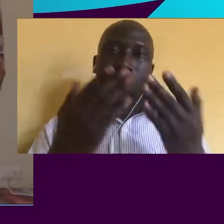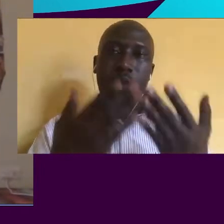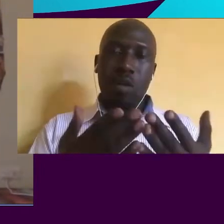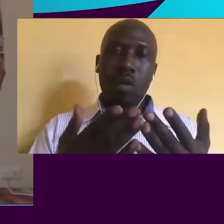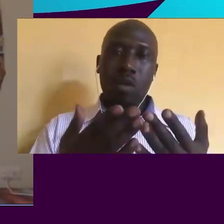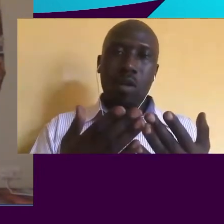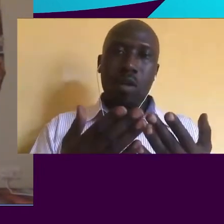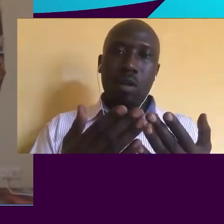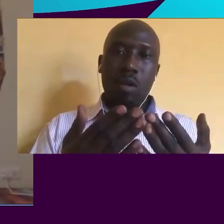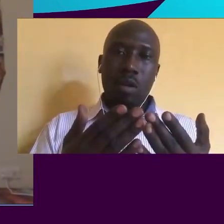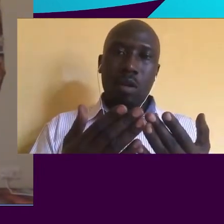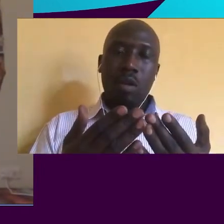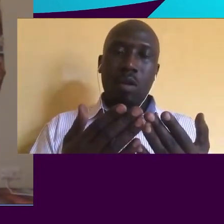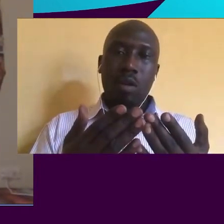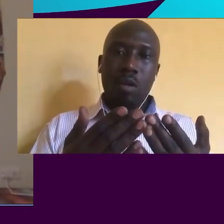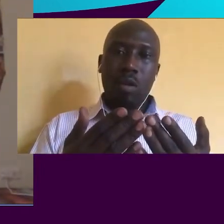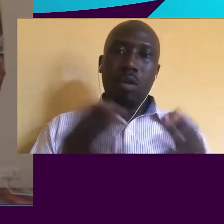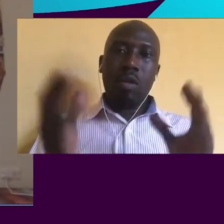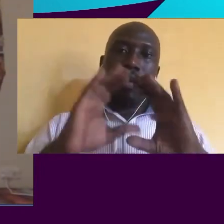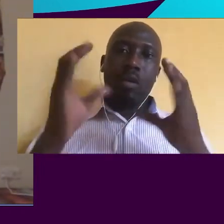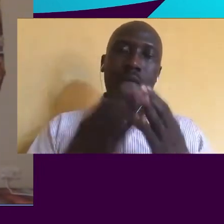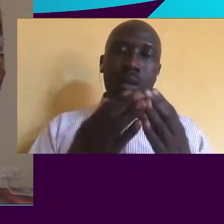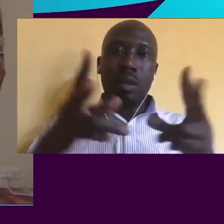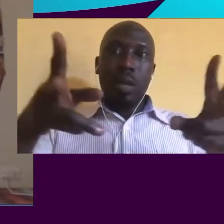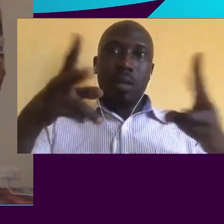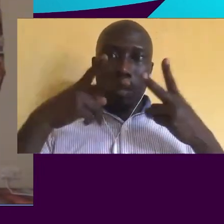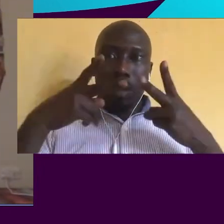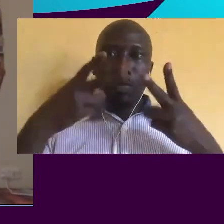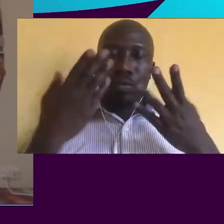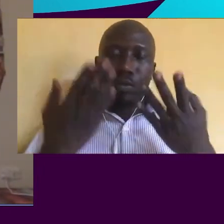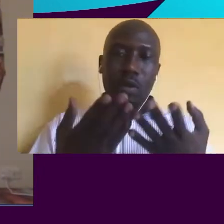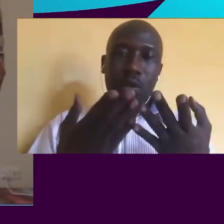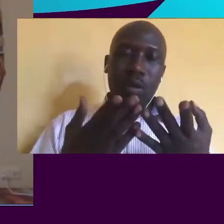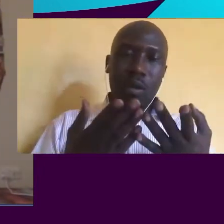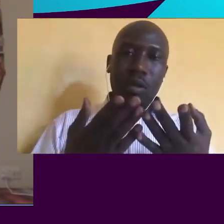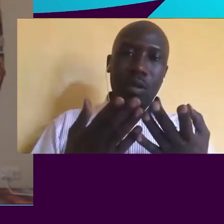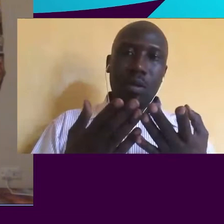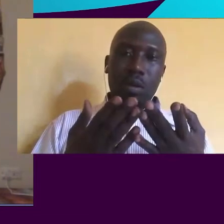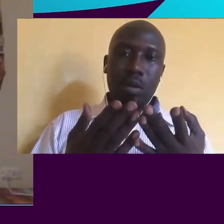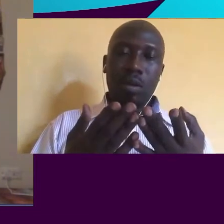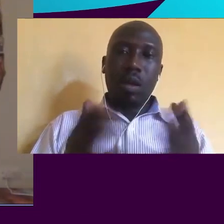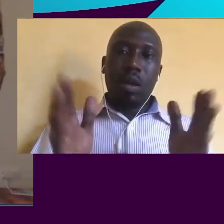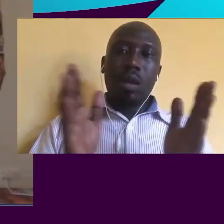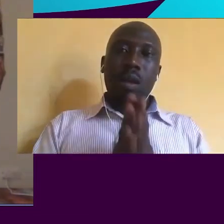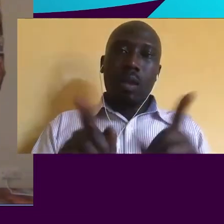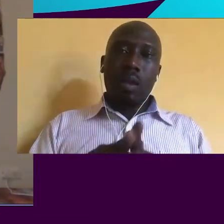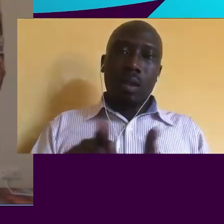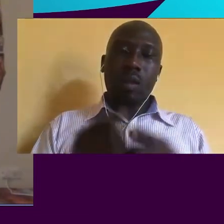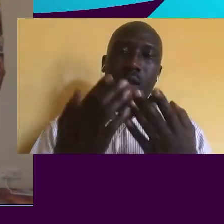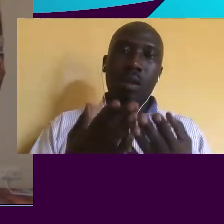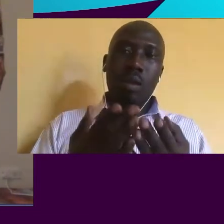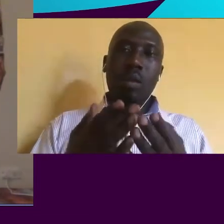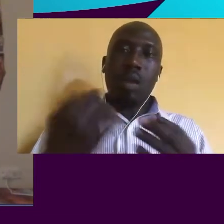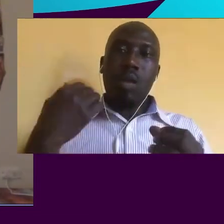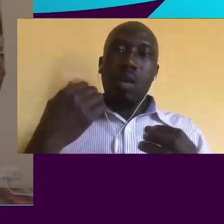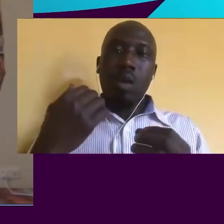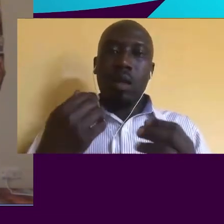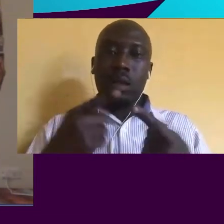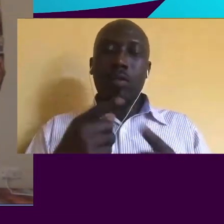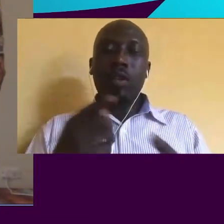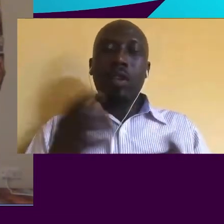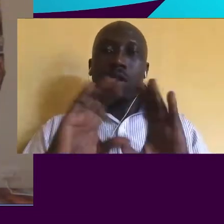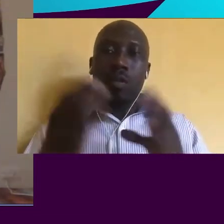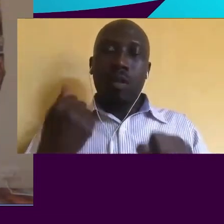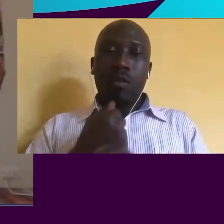From the community perspective, in our community and the partner communities that we work in, we've seen huge